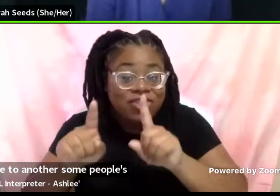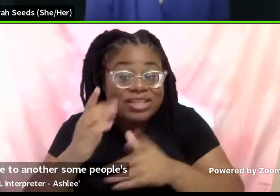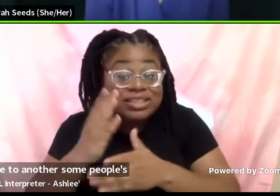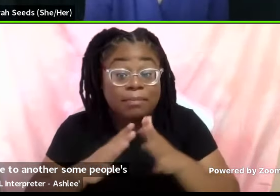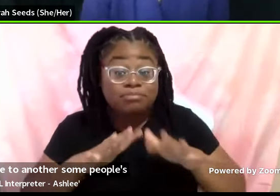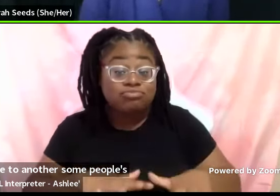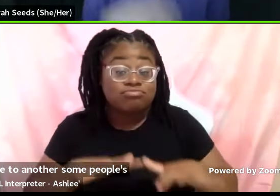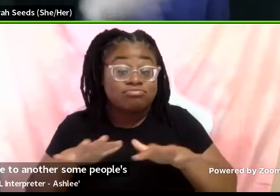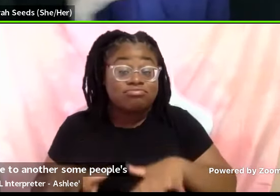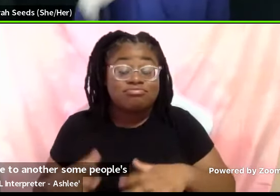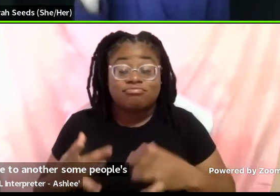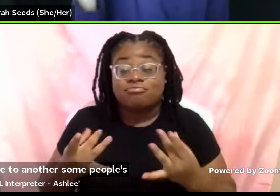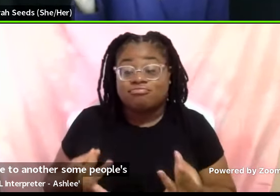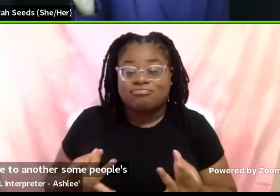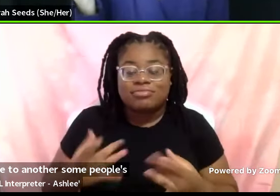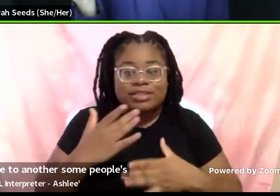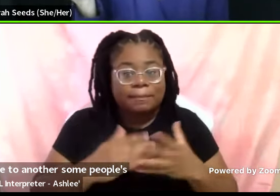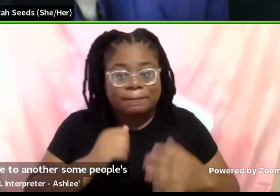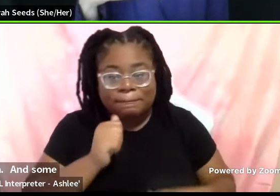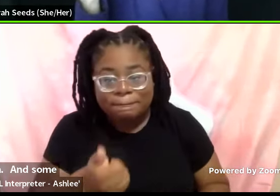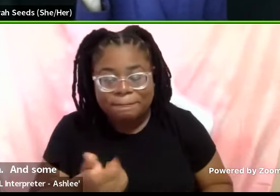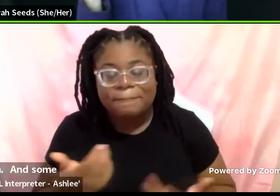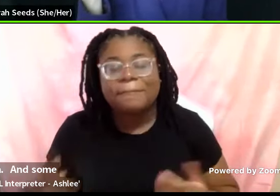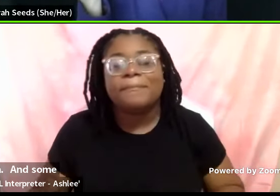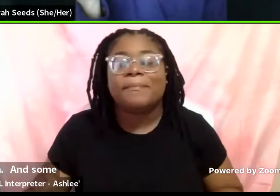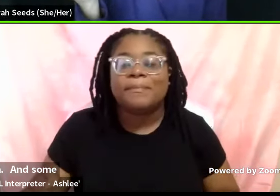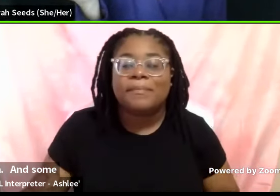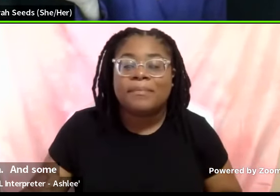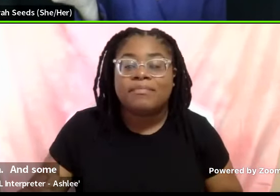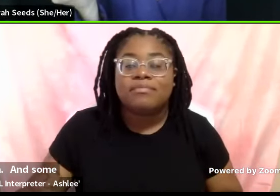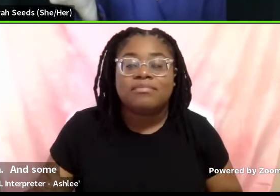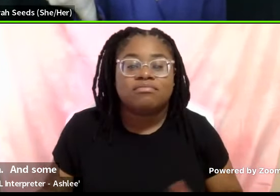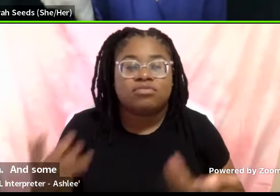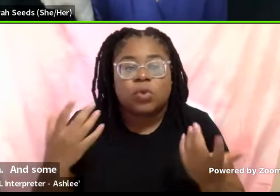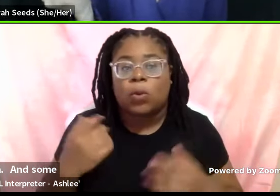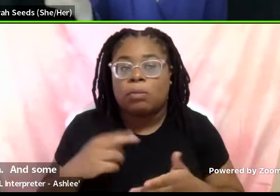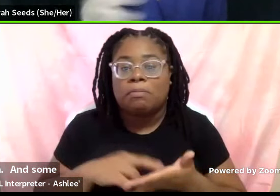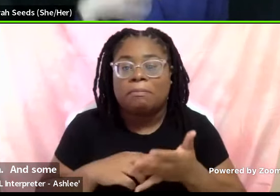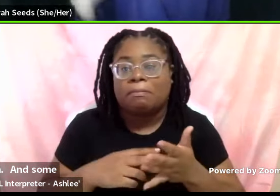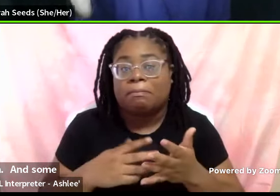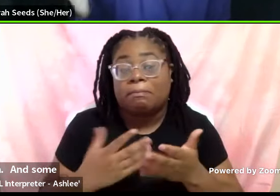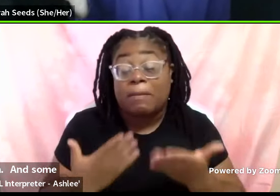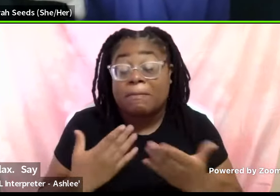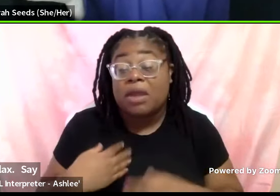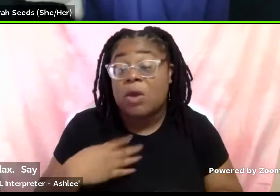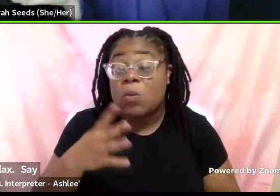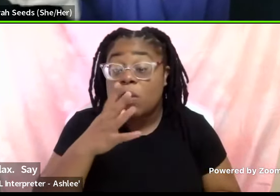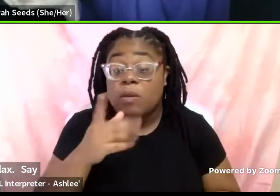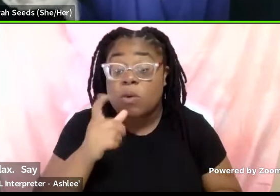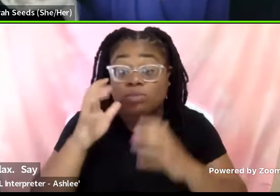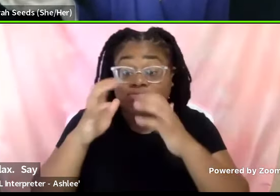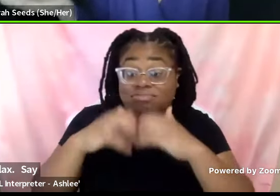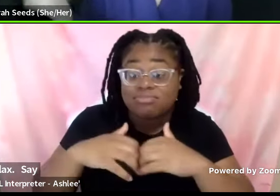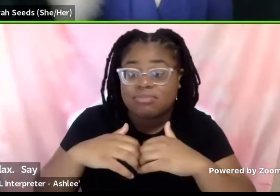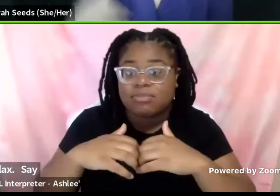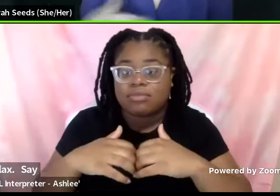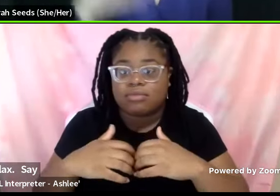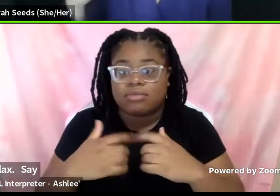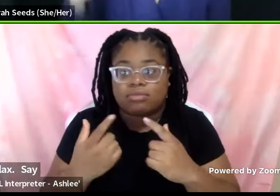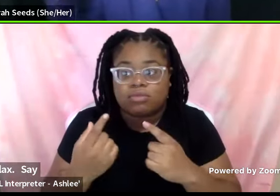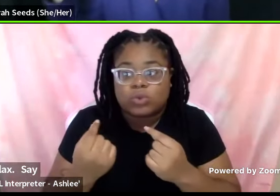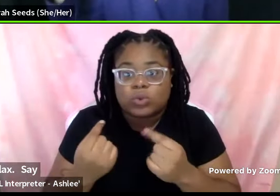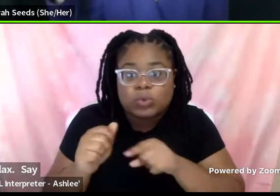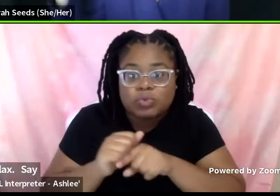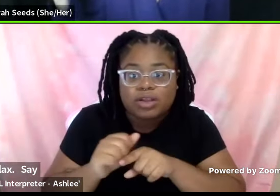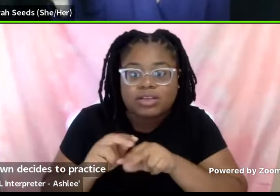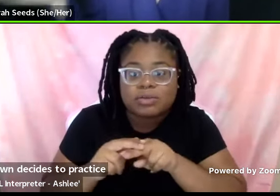and relaxed. And what if a crazy, or let's just say a woman who's had a maybe breakdown decides to practice on that train? And like, where